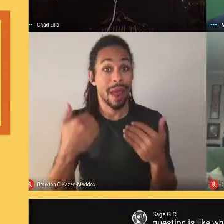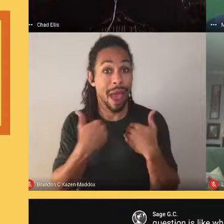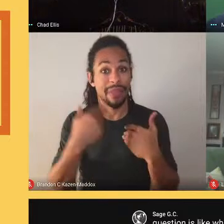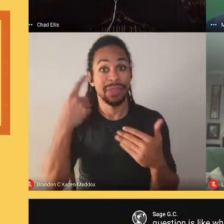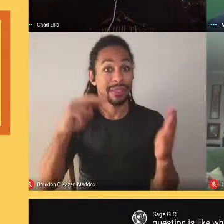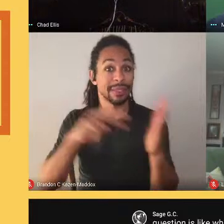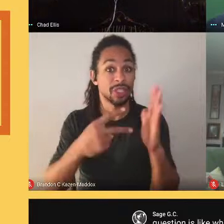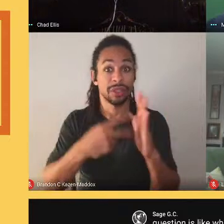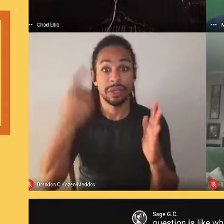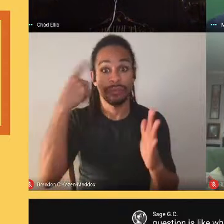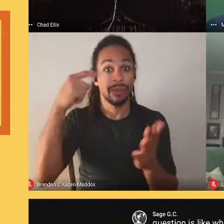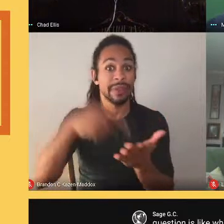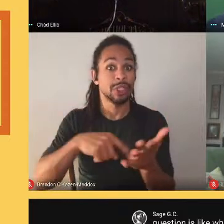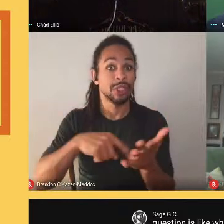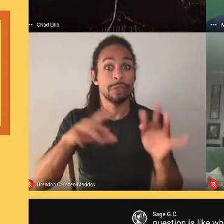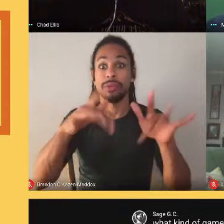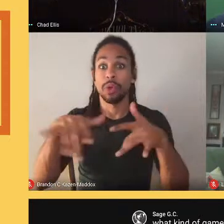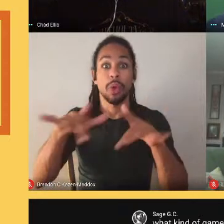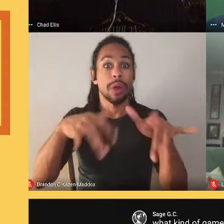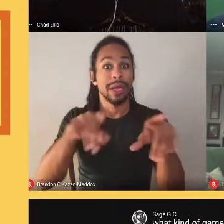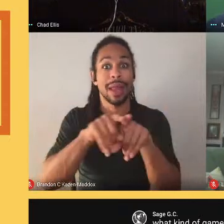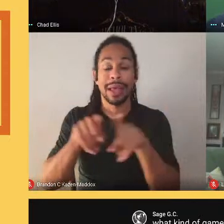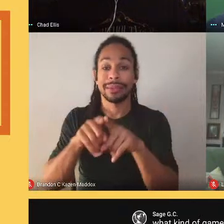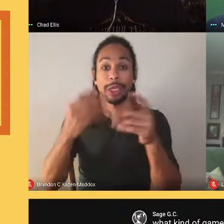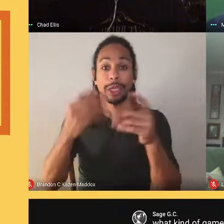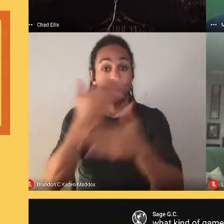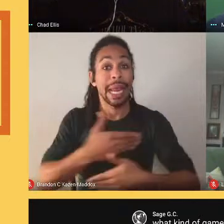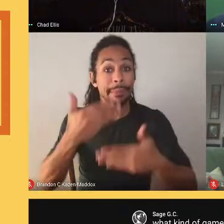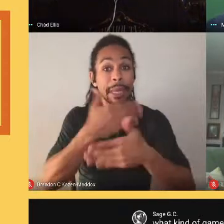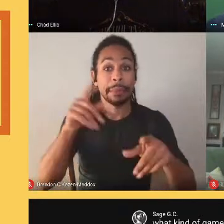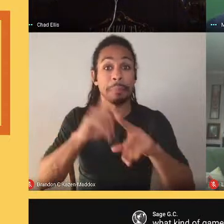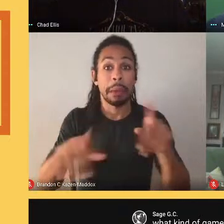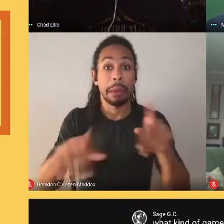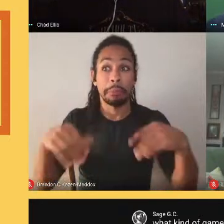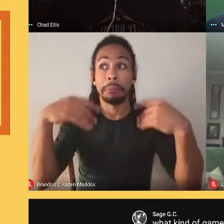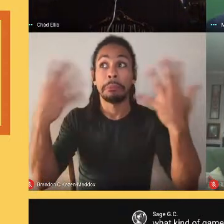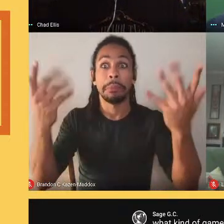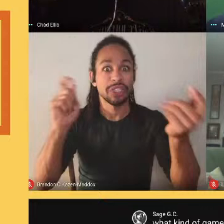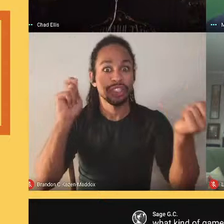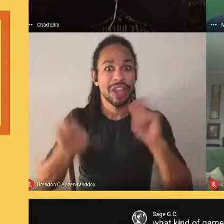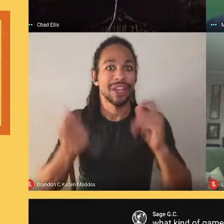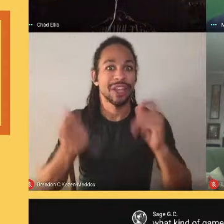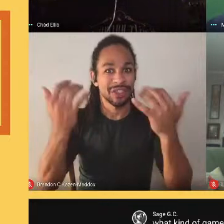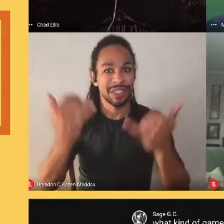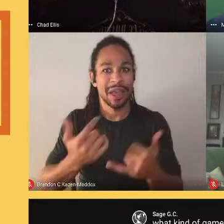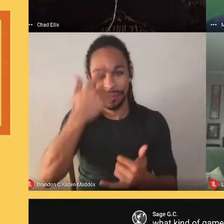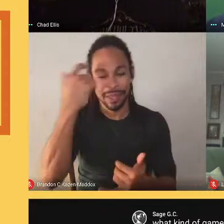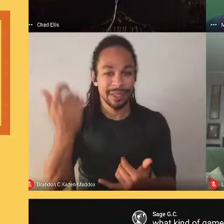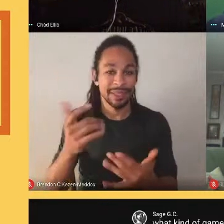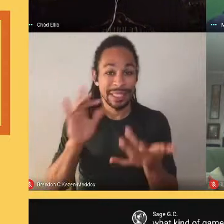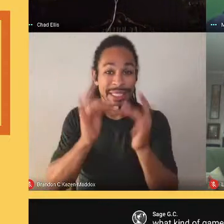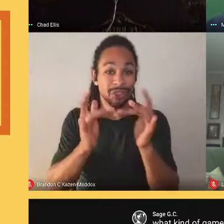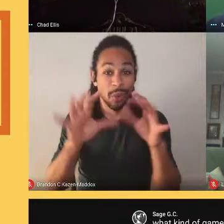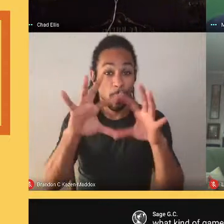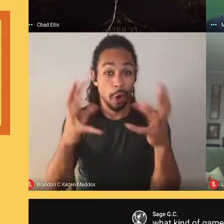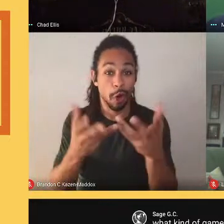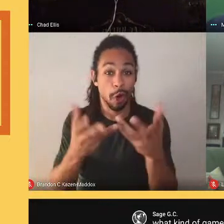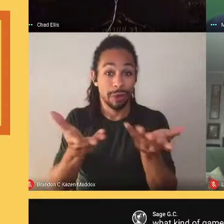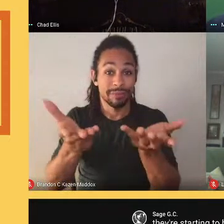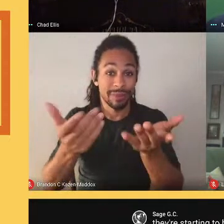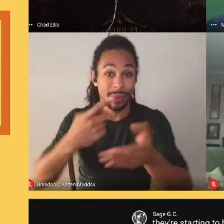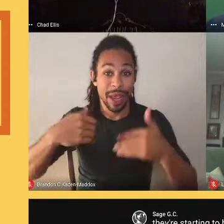as entertainment, but that's changed now that we're in this digital realm, and people want to share their